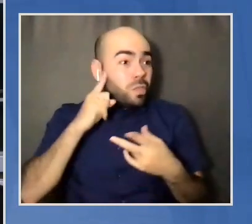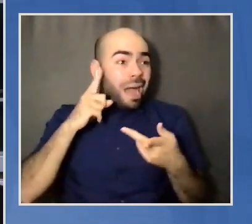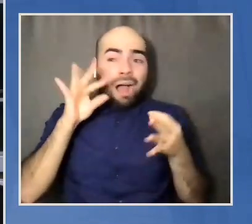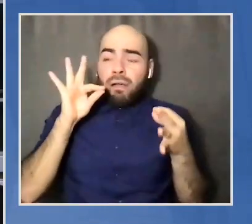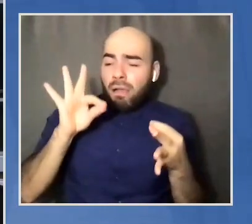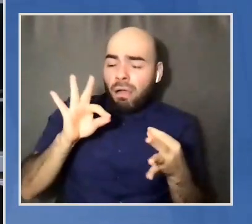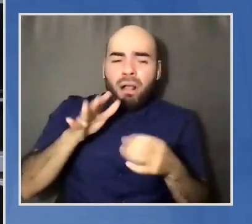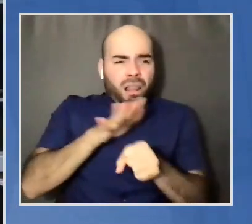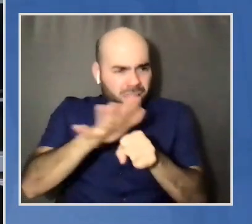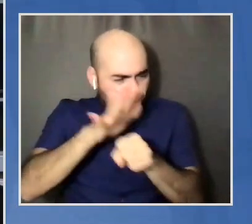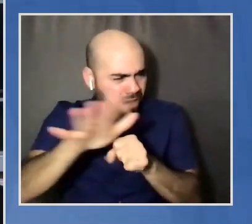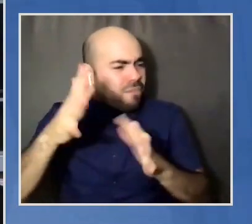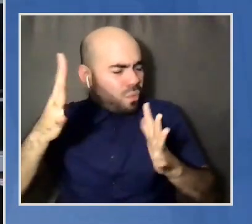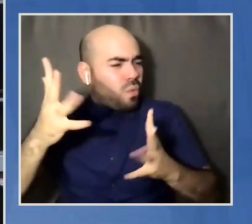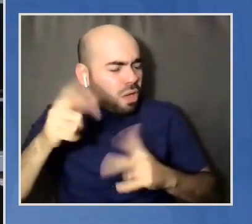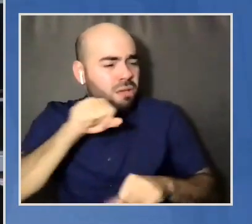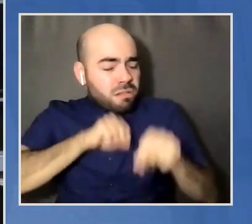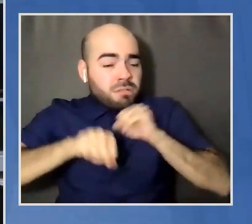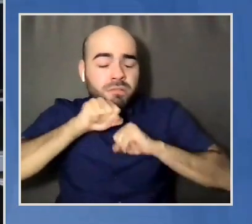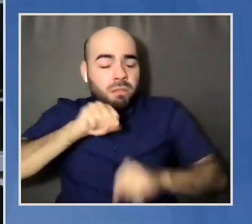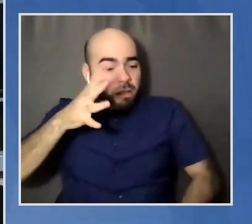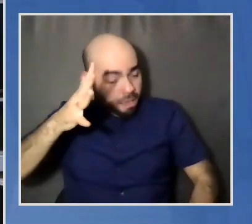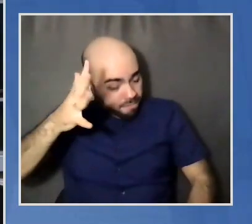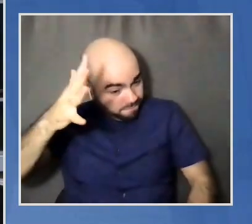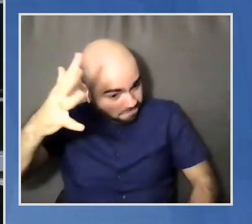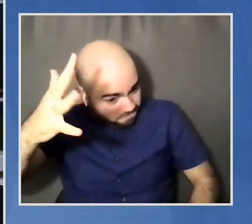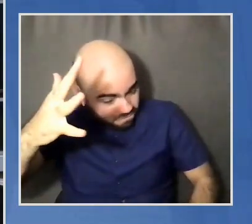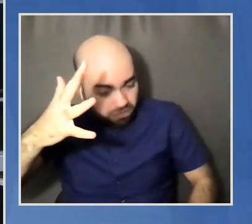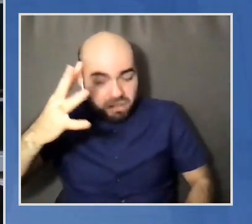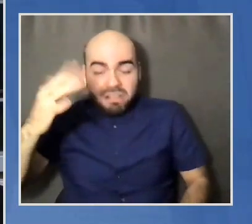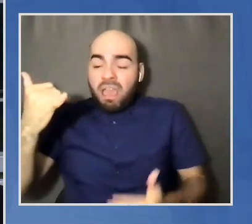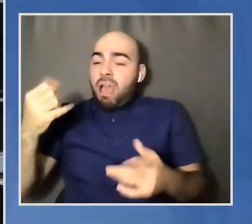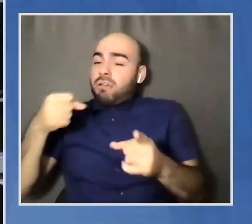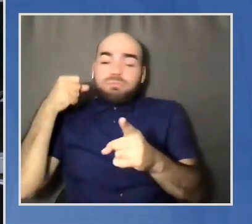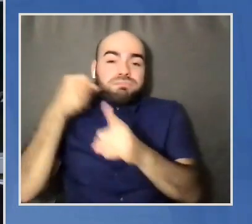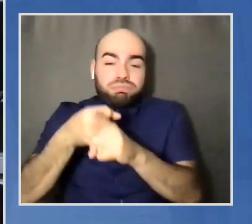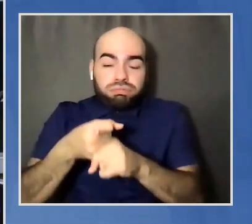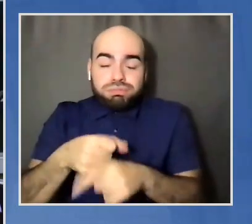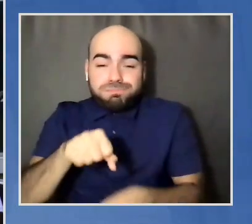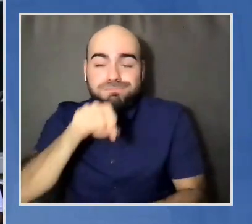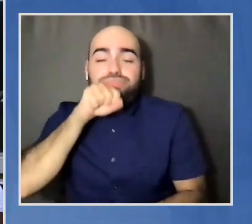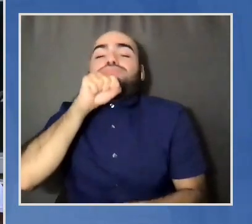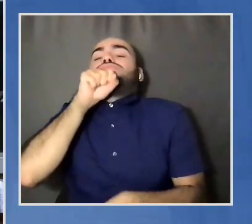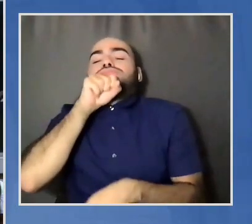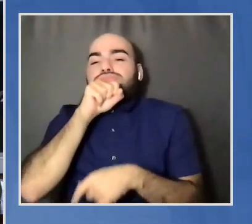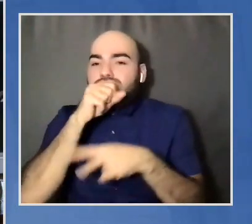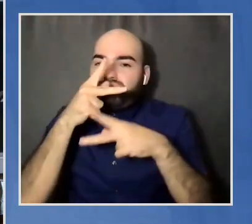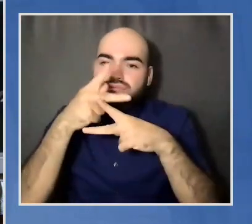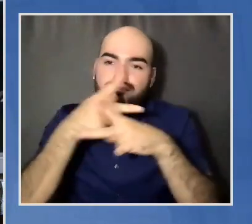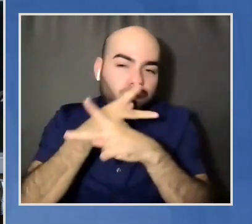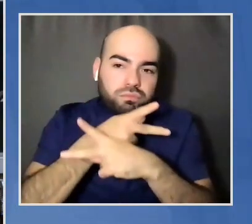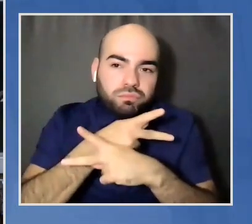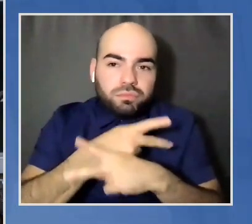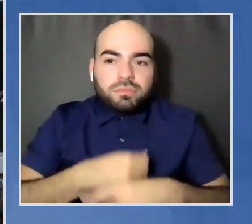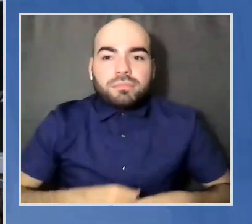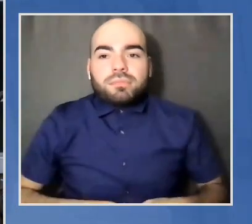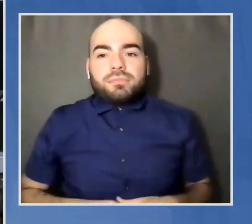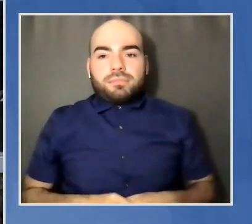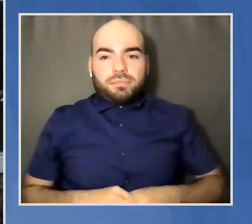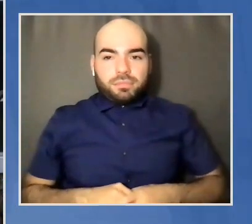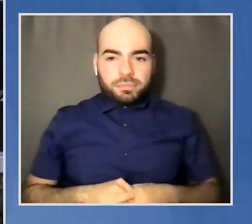hits weren't going to keep coming, we got hit with the derecho on top of everything. I